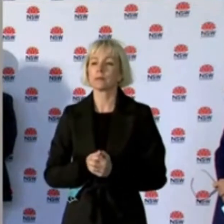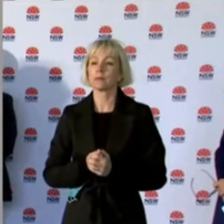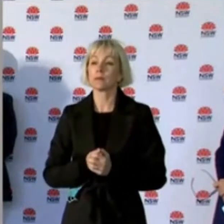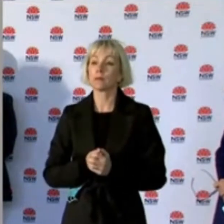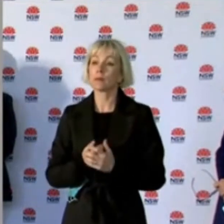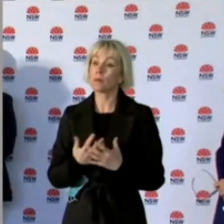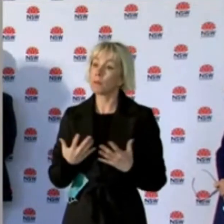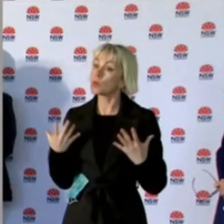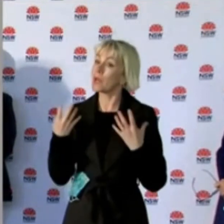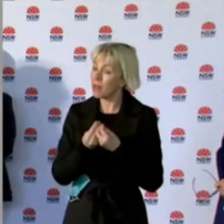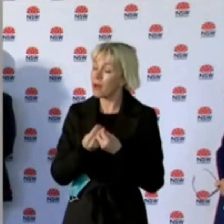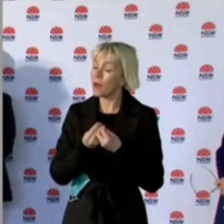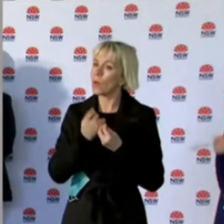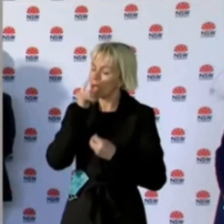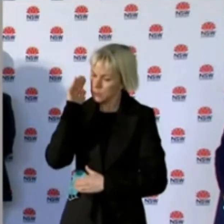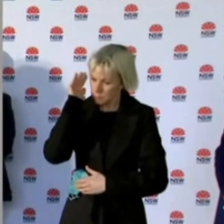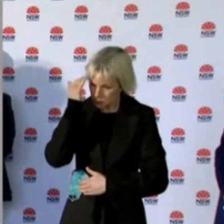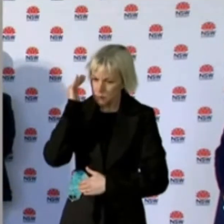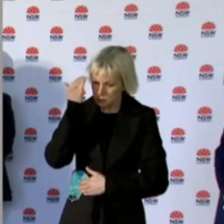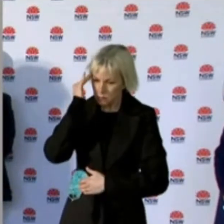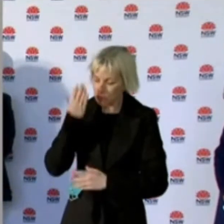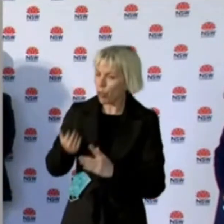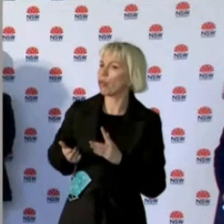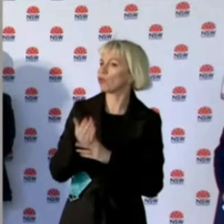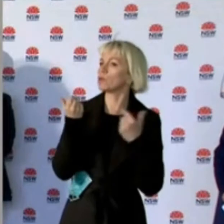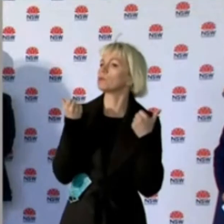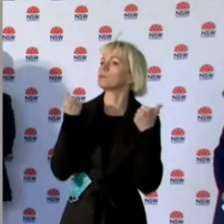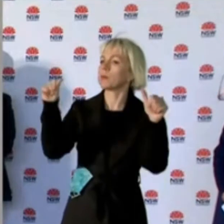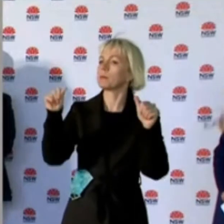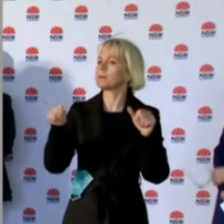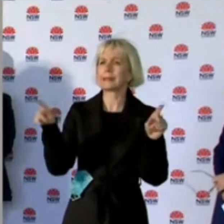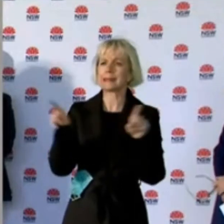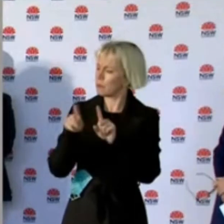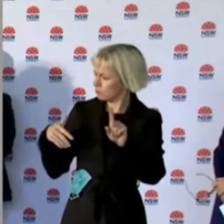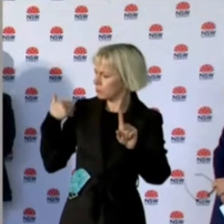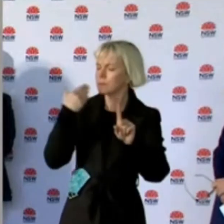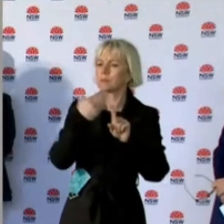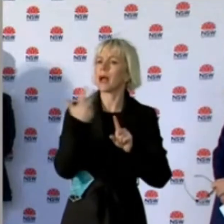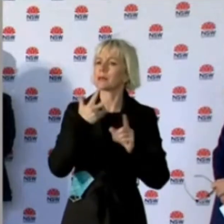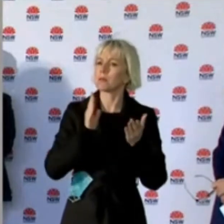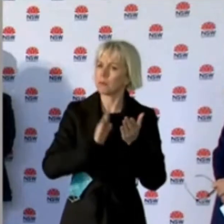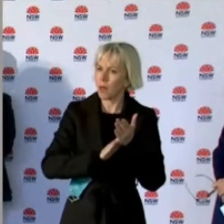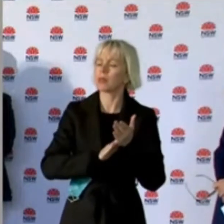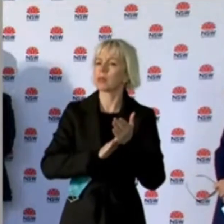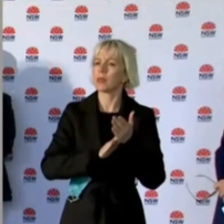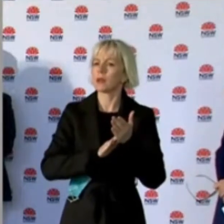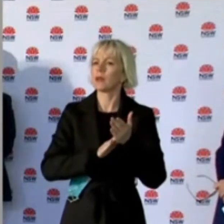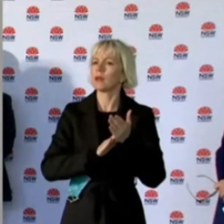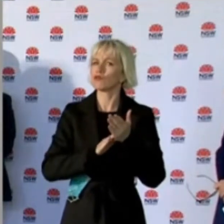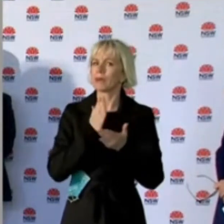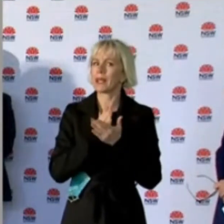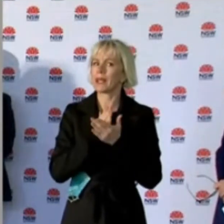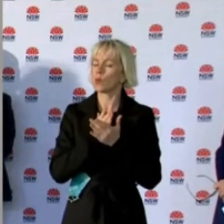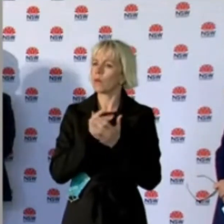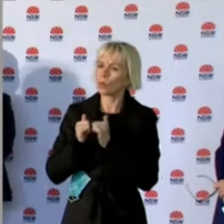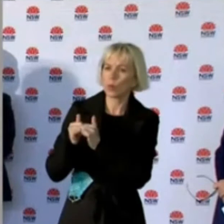difficult time. We've got through the last 18 months and come back stronger on the other side, and we'll get through the difficulties